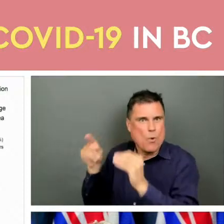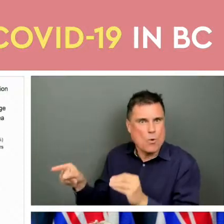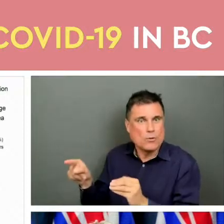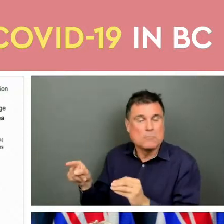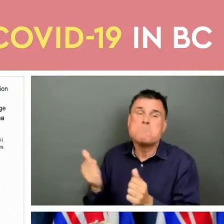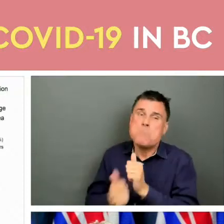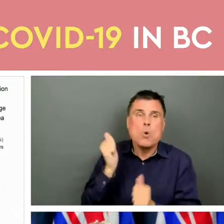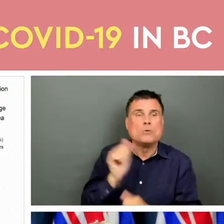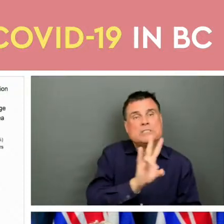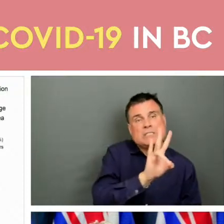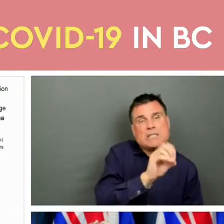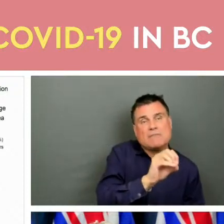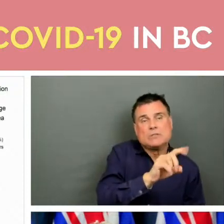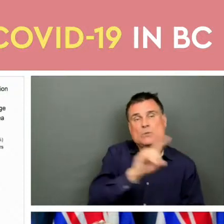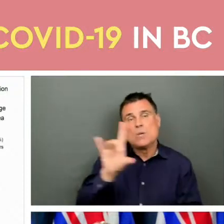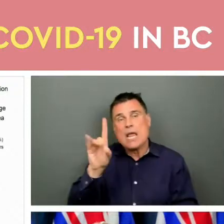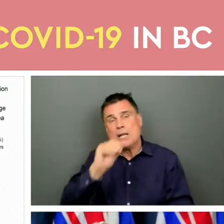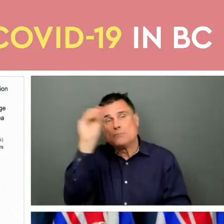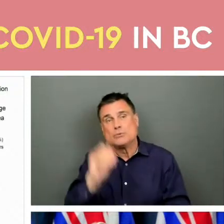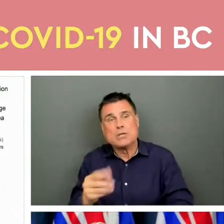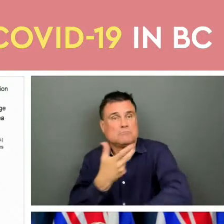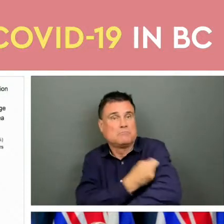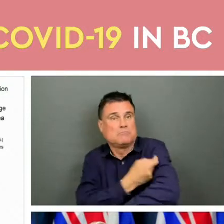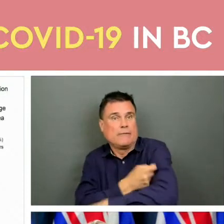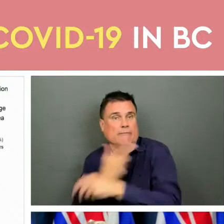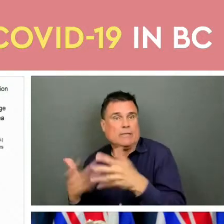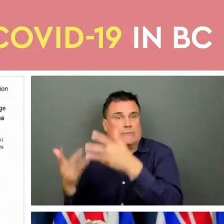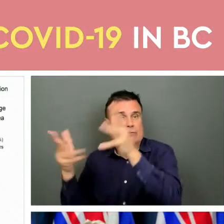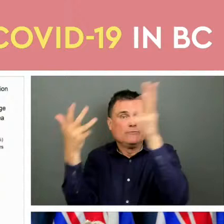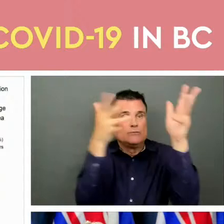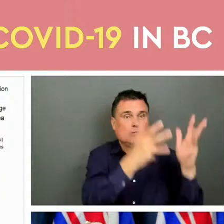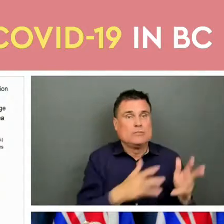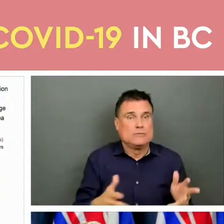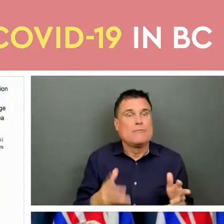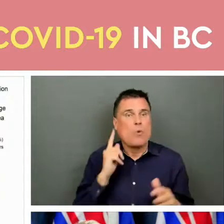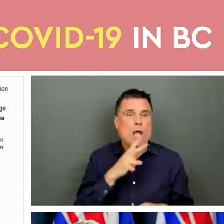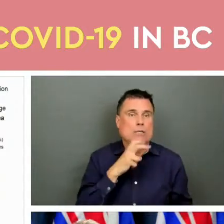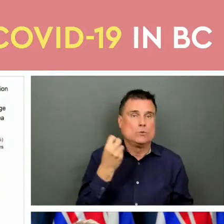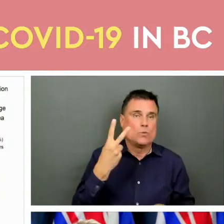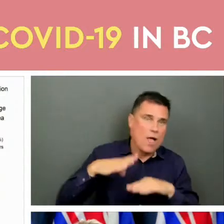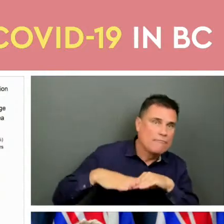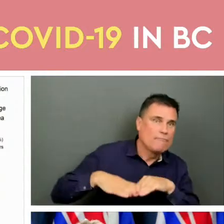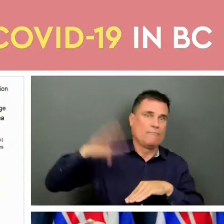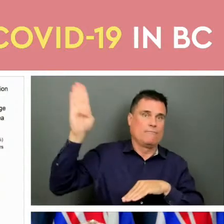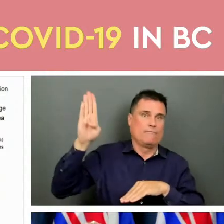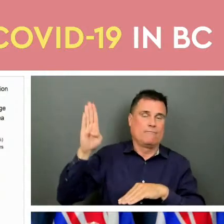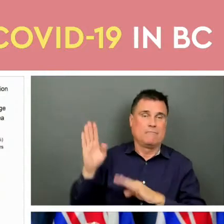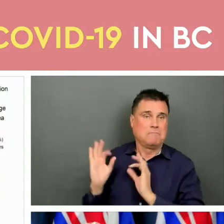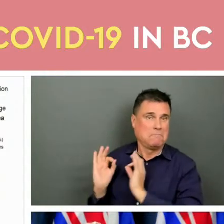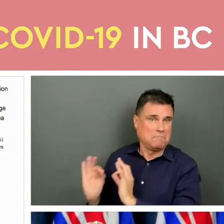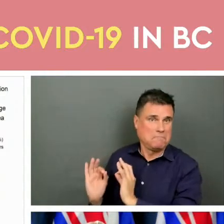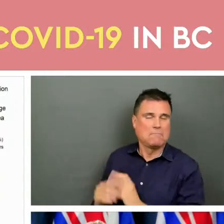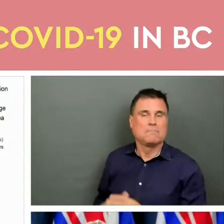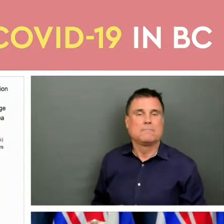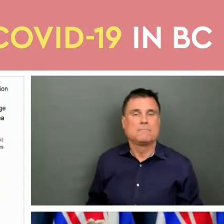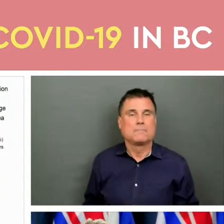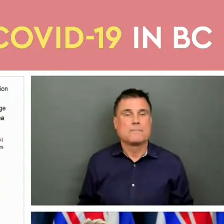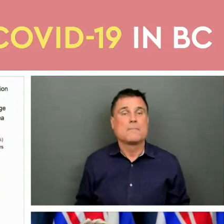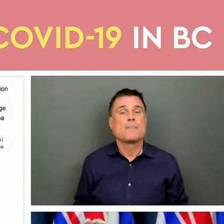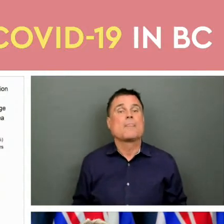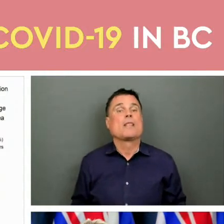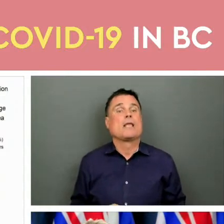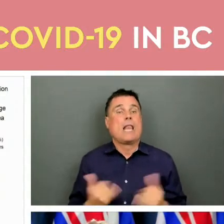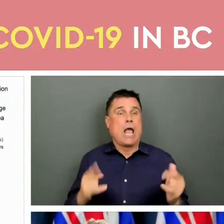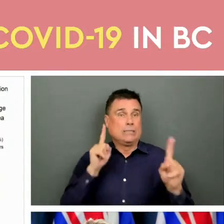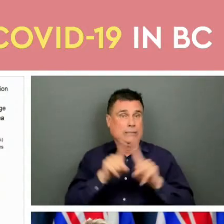80% in coverage in people 12 and above. And if we look at this same information for